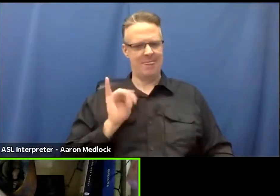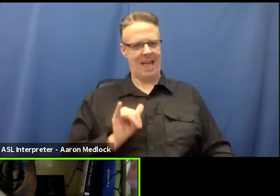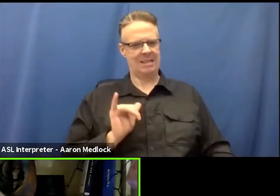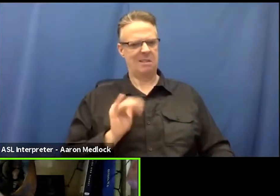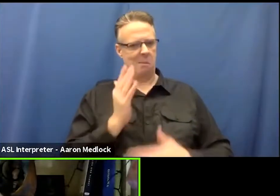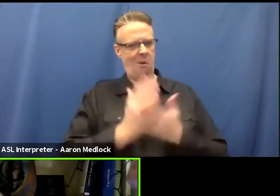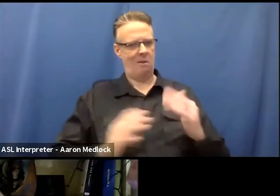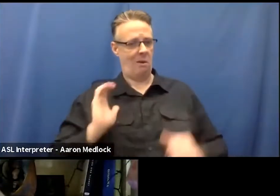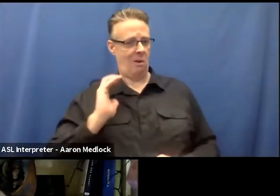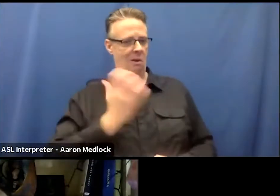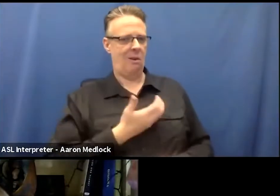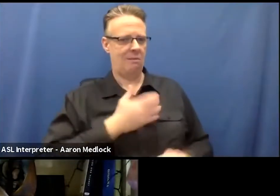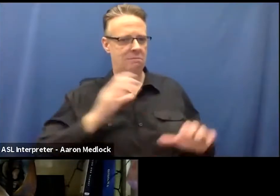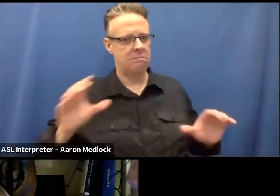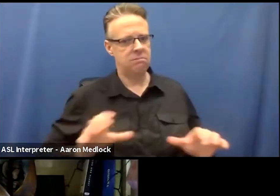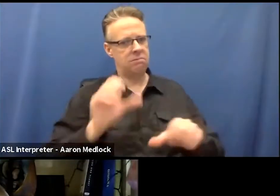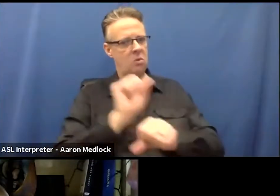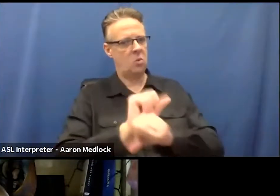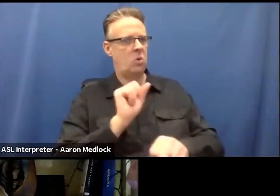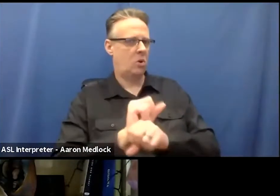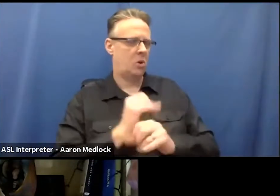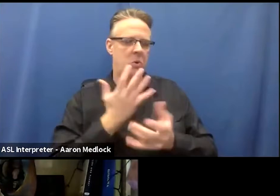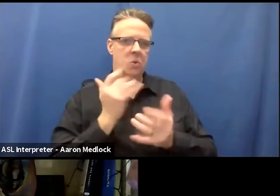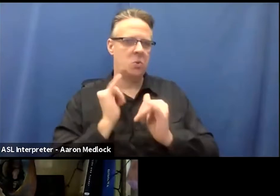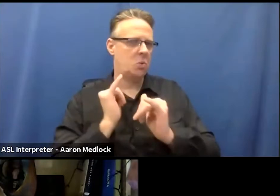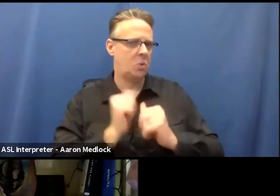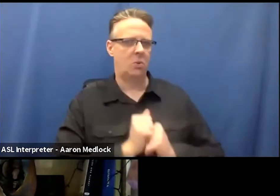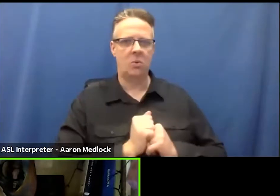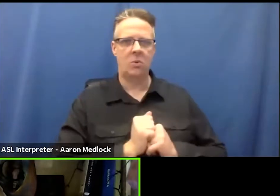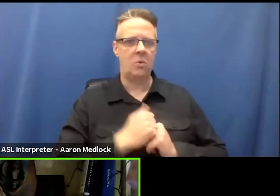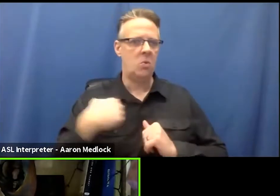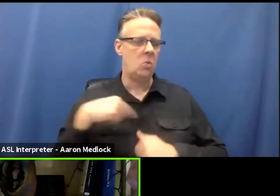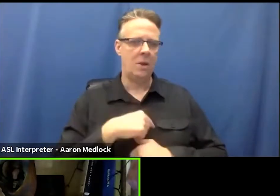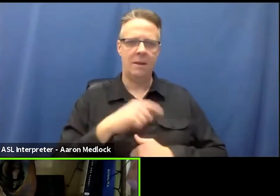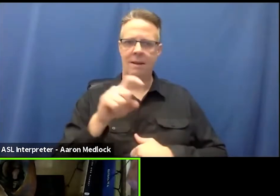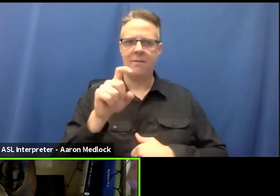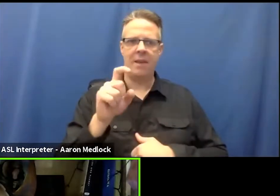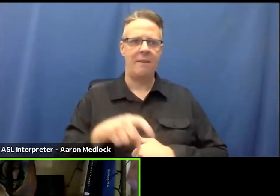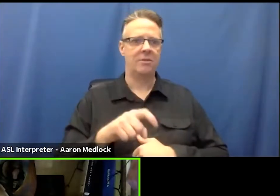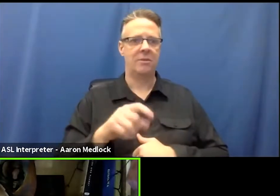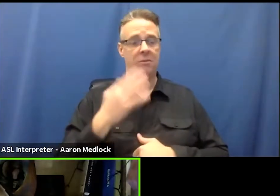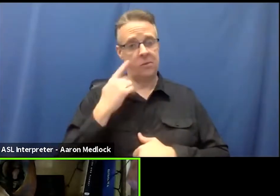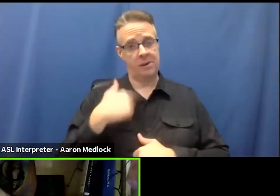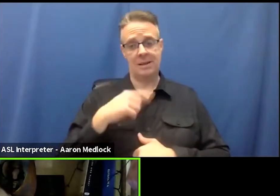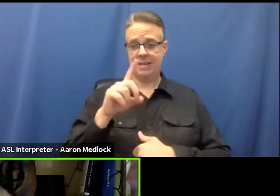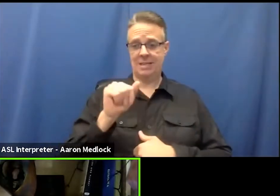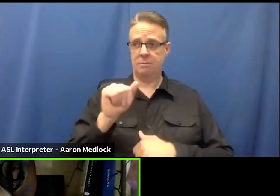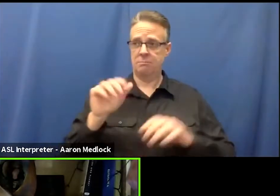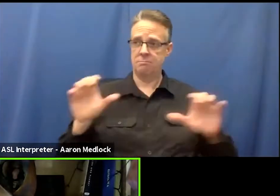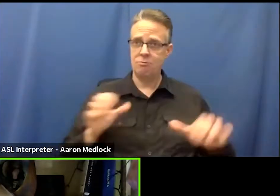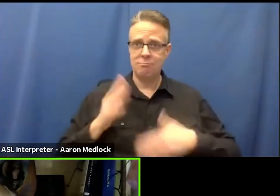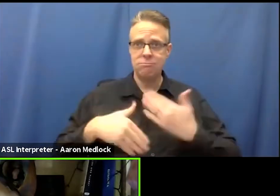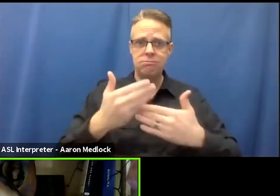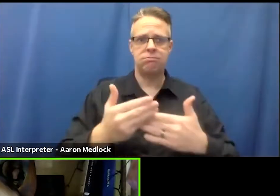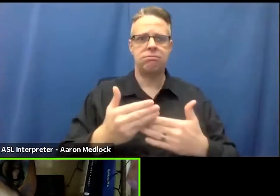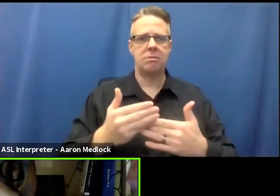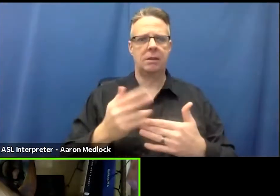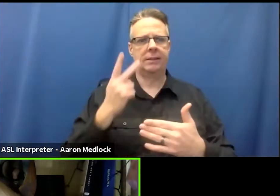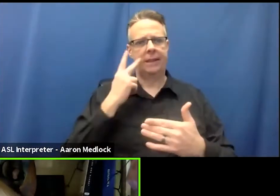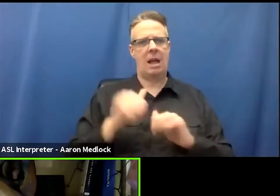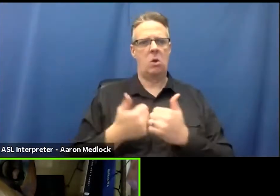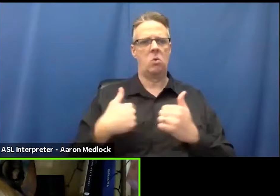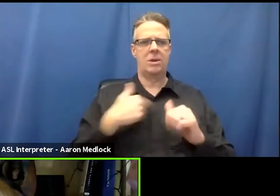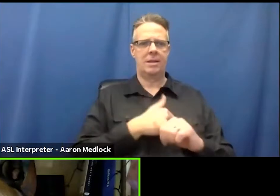as well. Right. Yeah. And we have to, you know, as a disability movement, look at those intersections